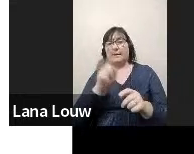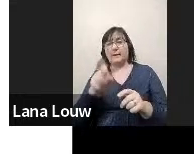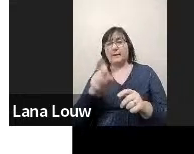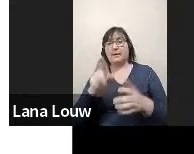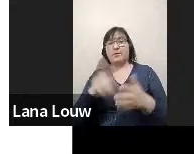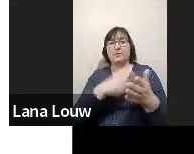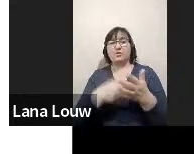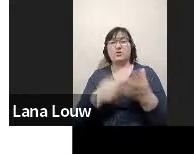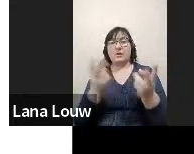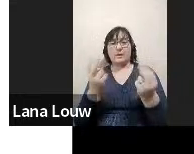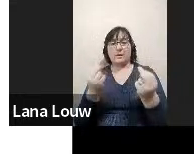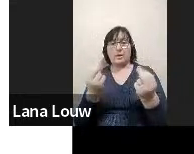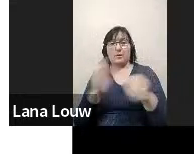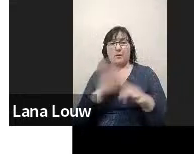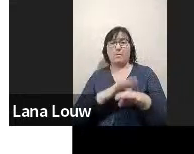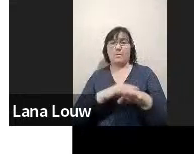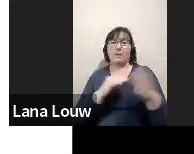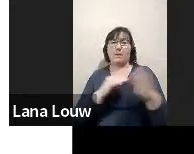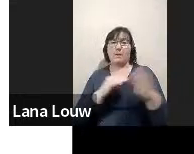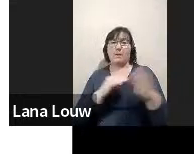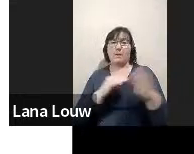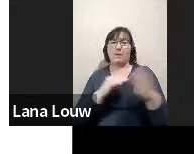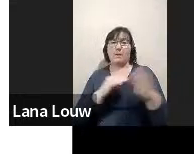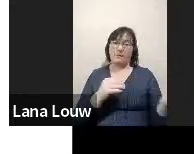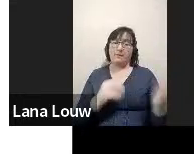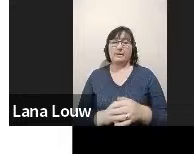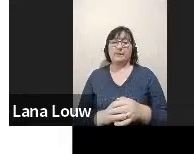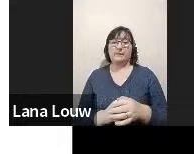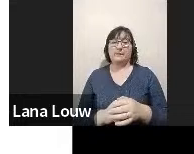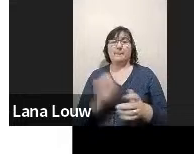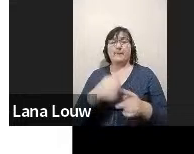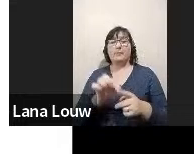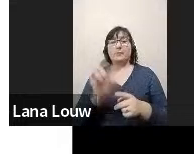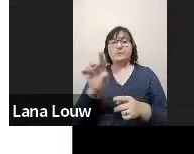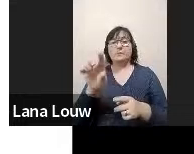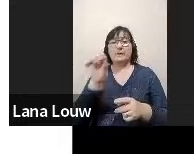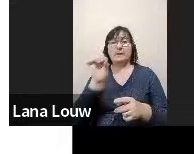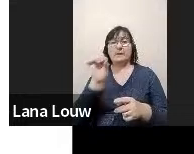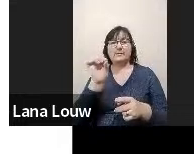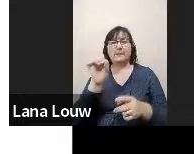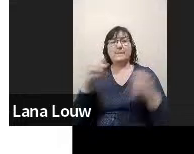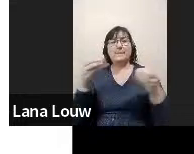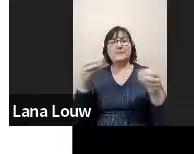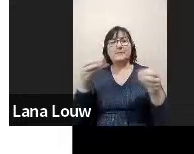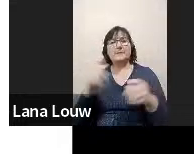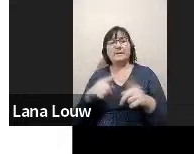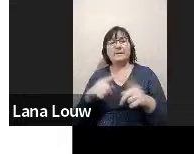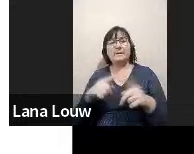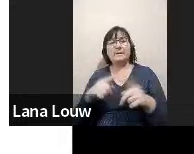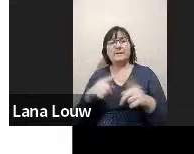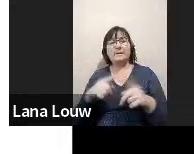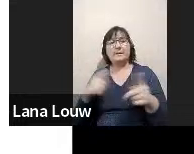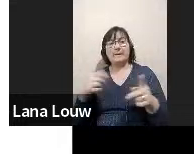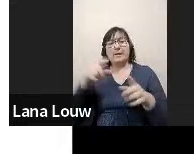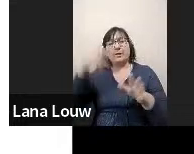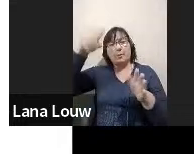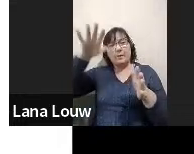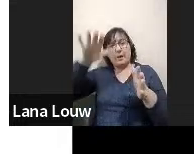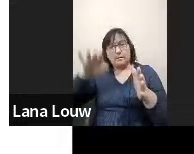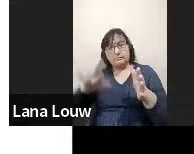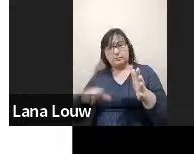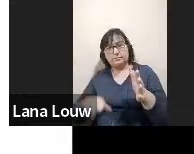side. Then you're going to go to select entity type. And if you click on the drop-down menu, it'll give you a list of entities that you can register